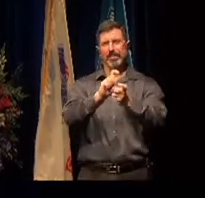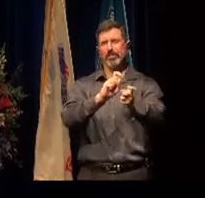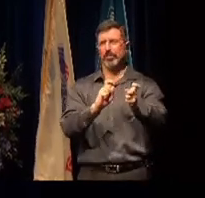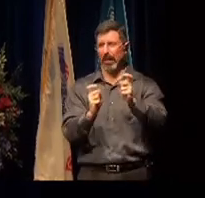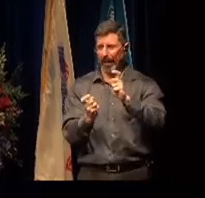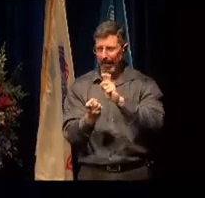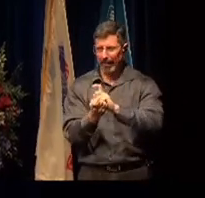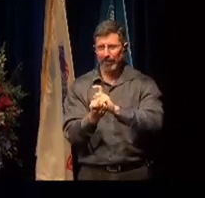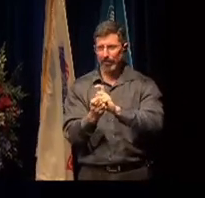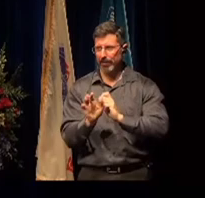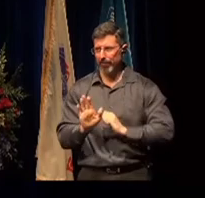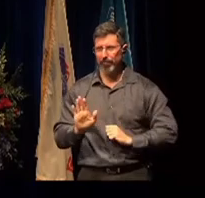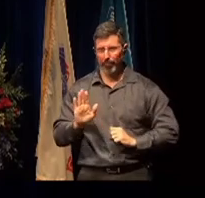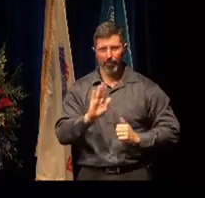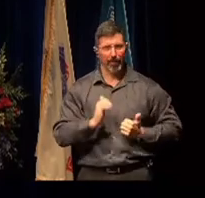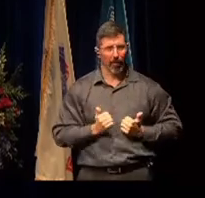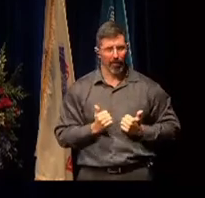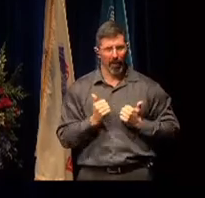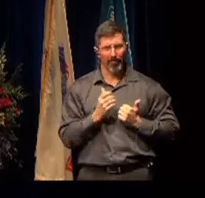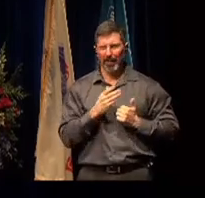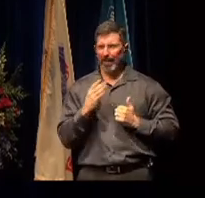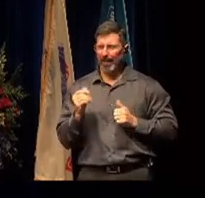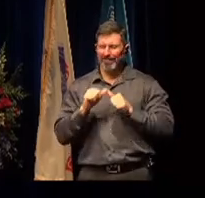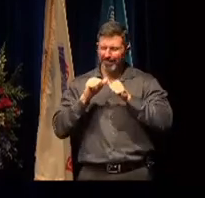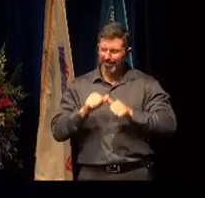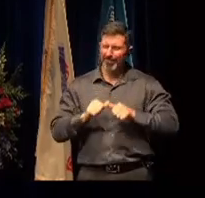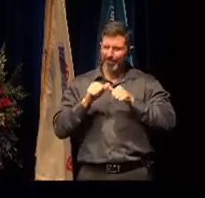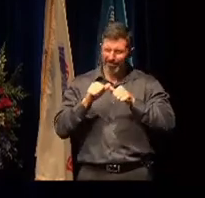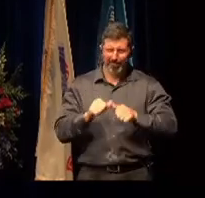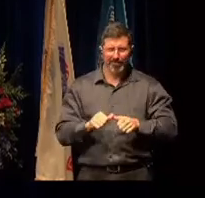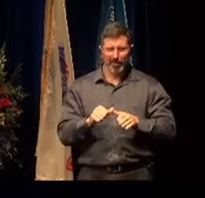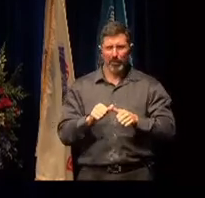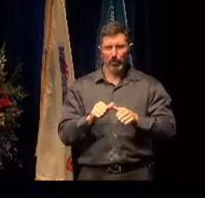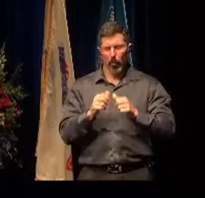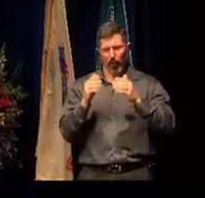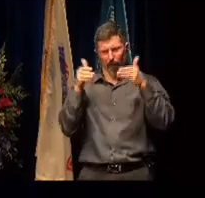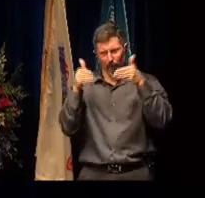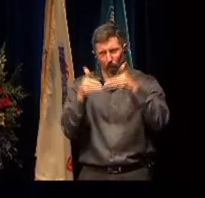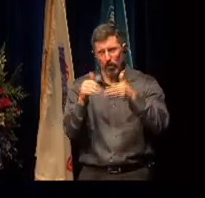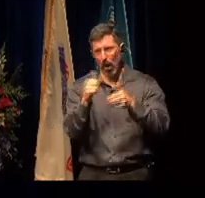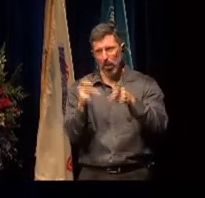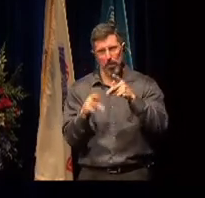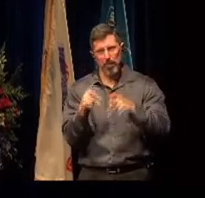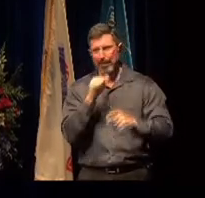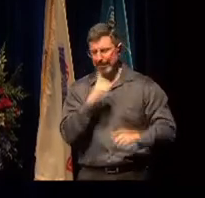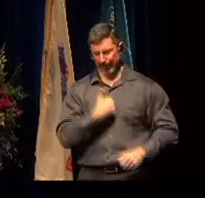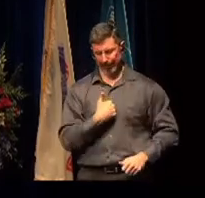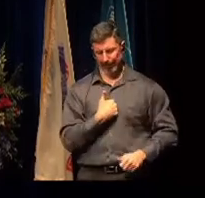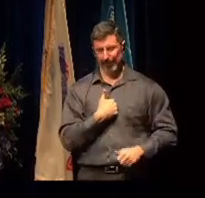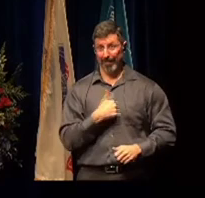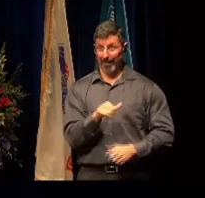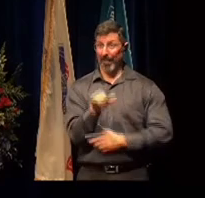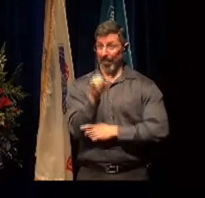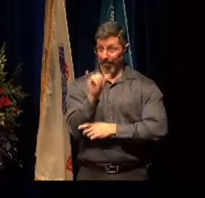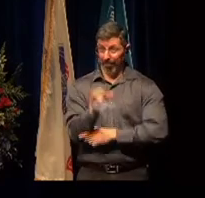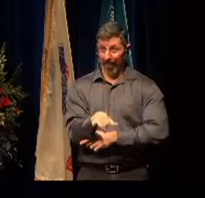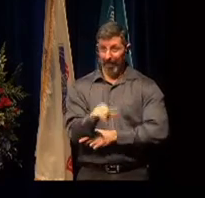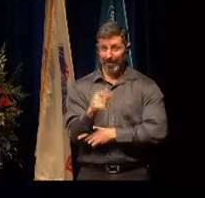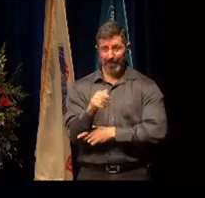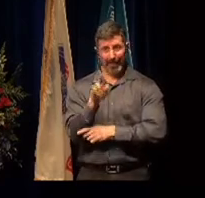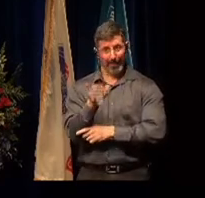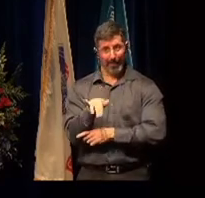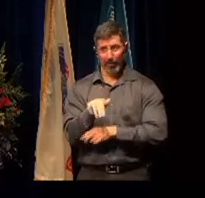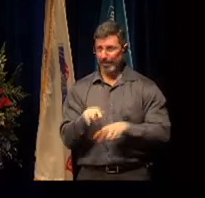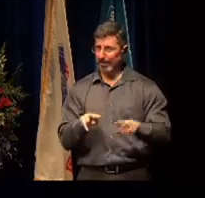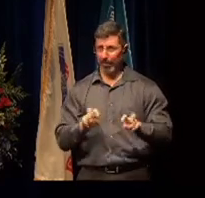of others' lives, and relentlessly putting the good of others ahead of self. That was Gary Beikirch. I would tell